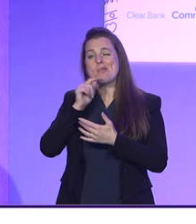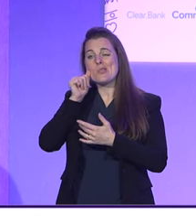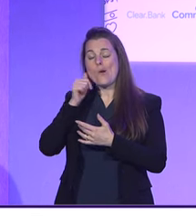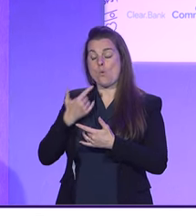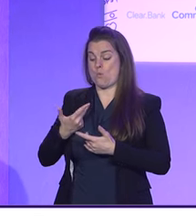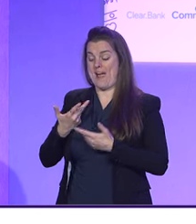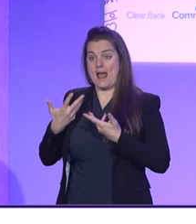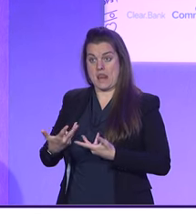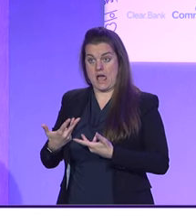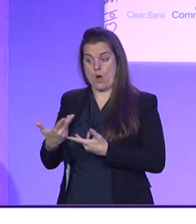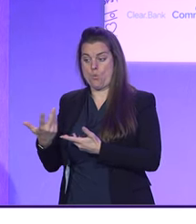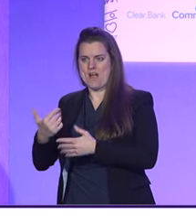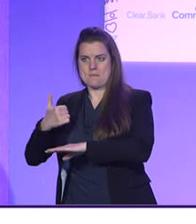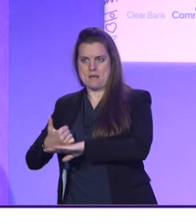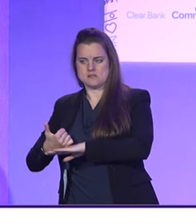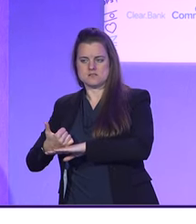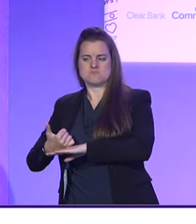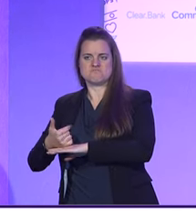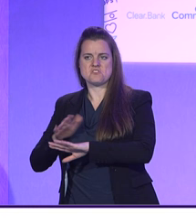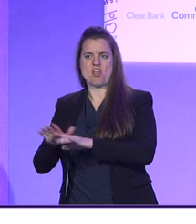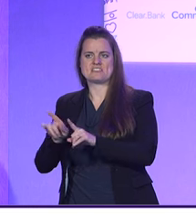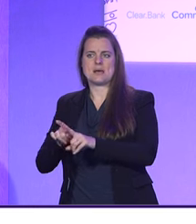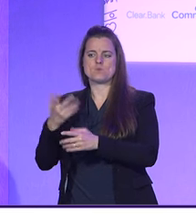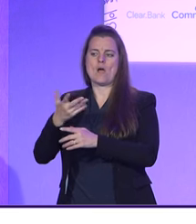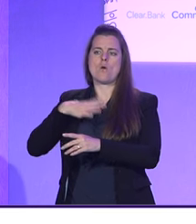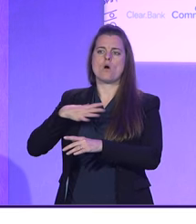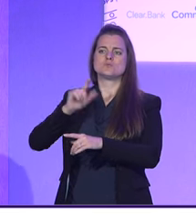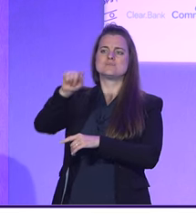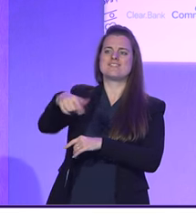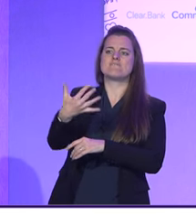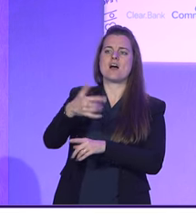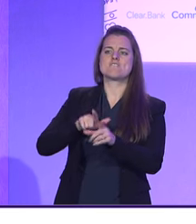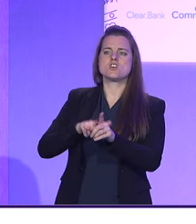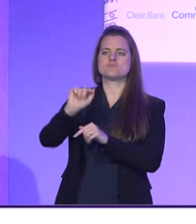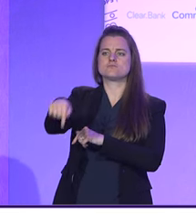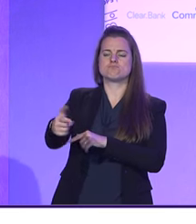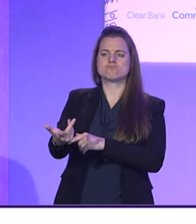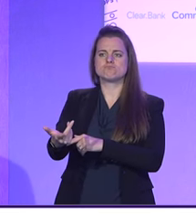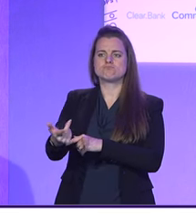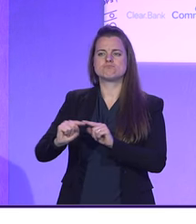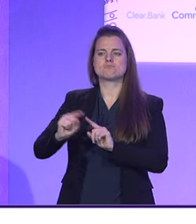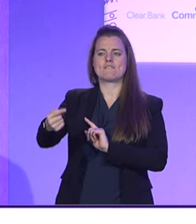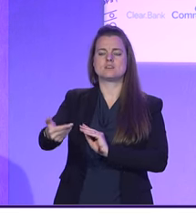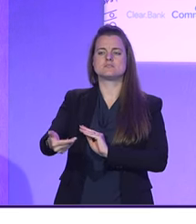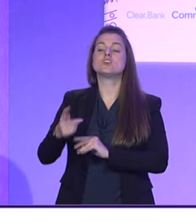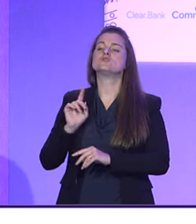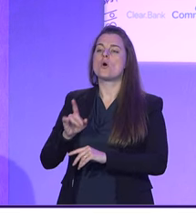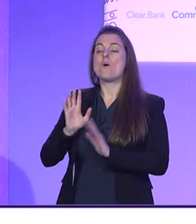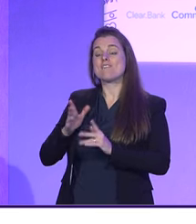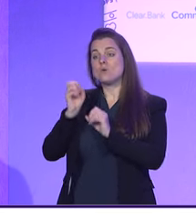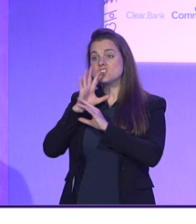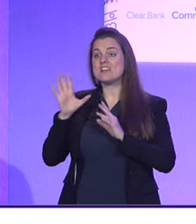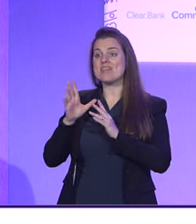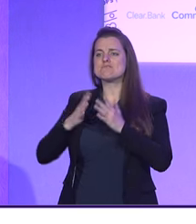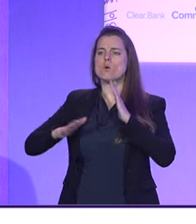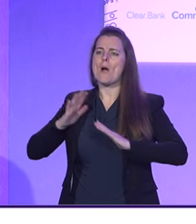5 years. So we need to kind of support them in that. And the first principle to that effect is understanding our requirements. Just as we do with our software, we need to